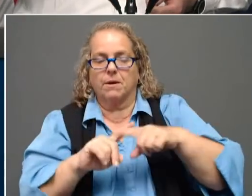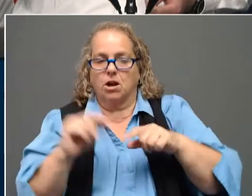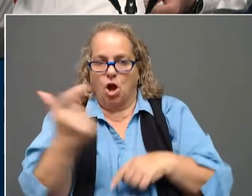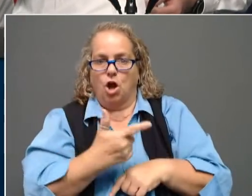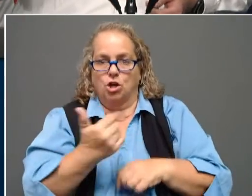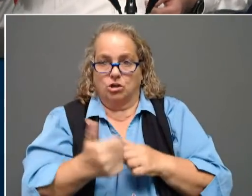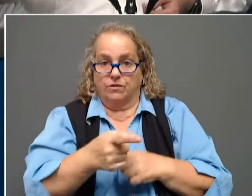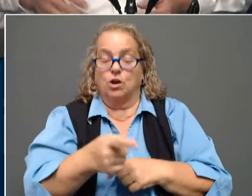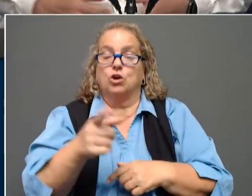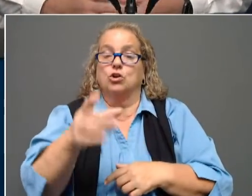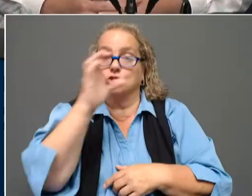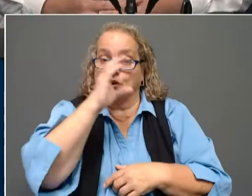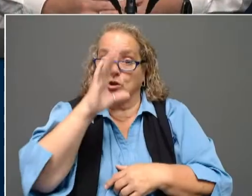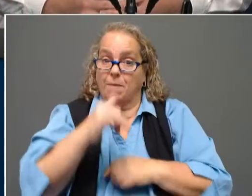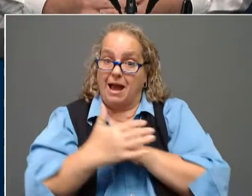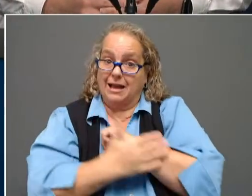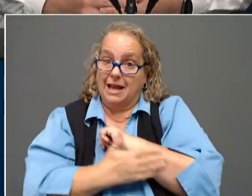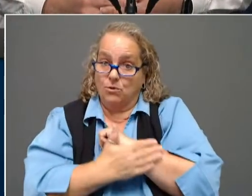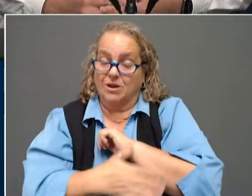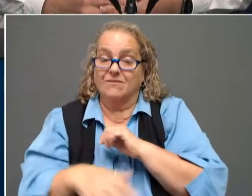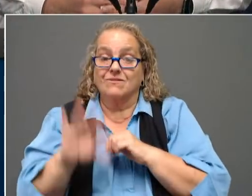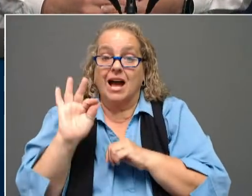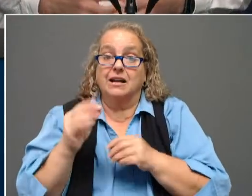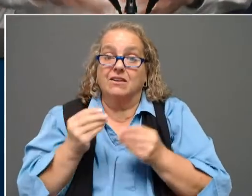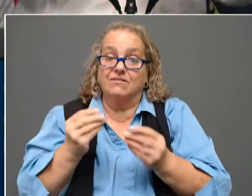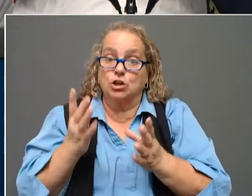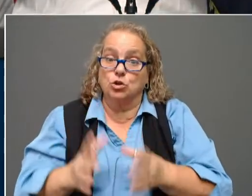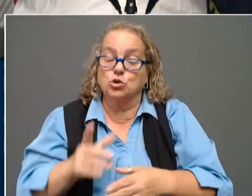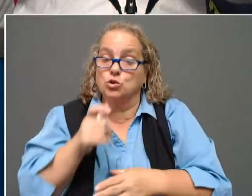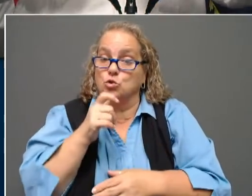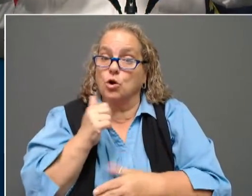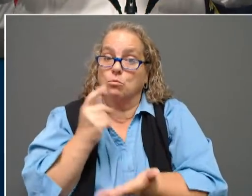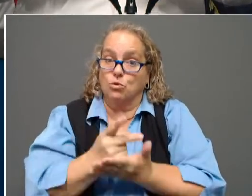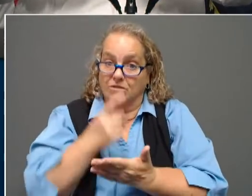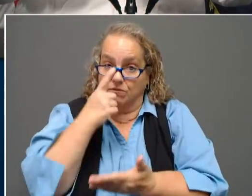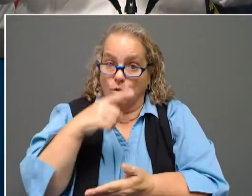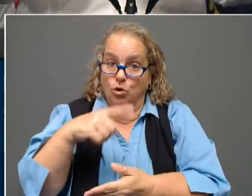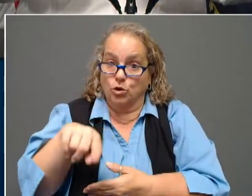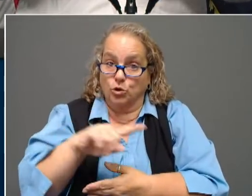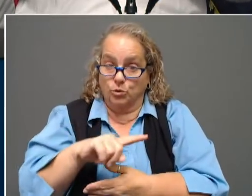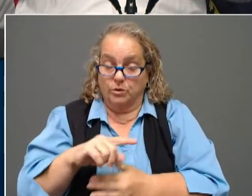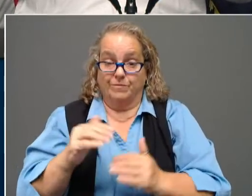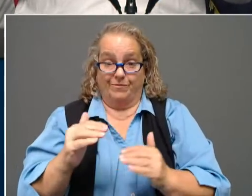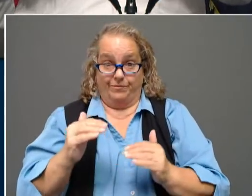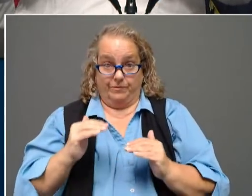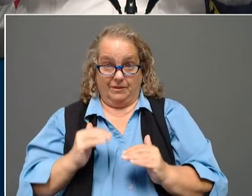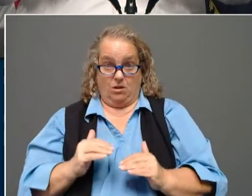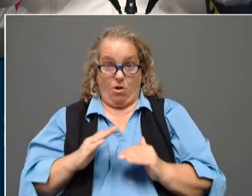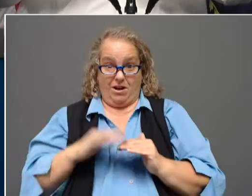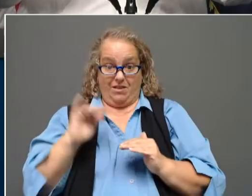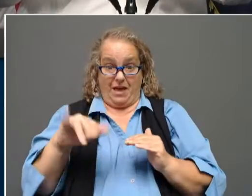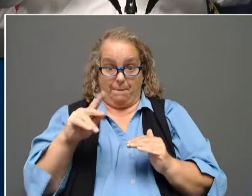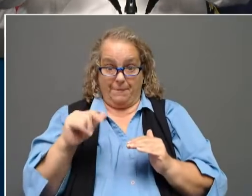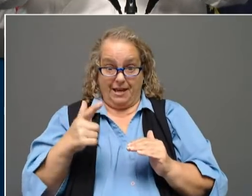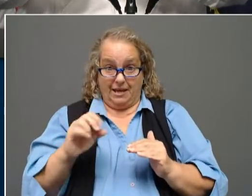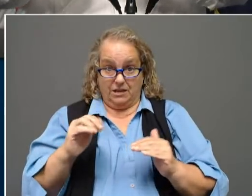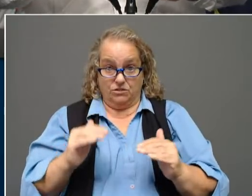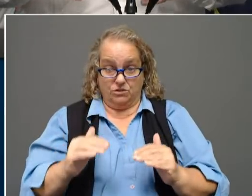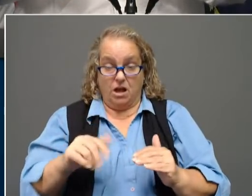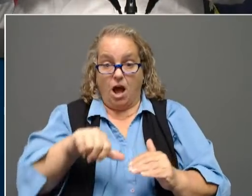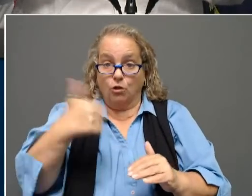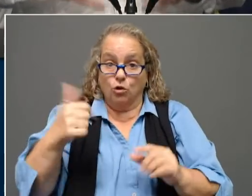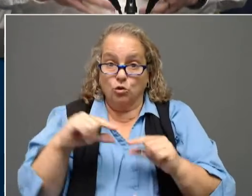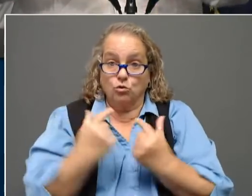county and find the vendors who are approved for you. Lower down on the page, there is another group called